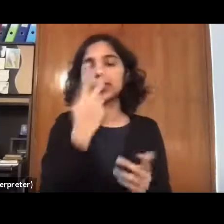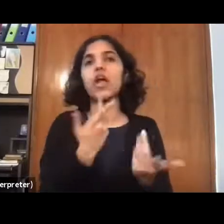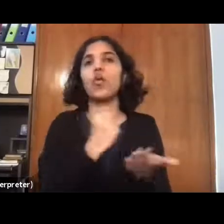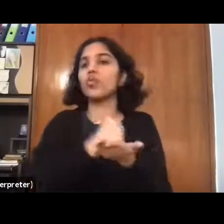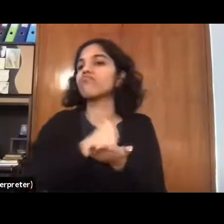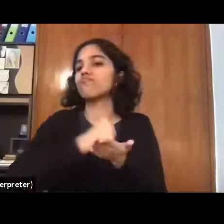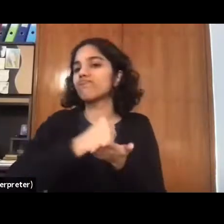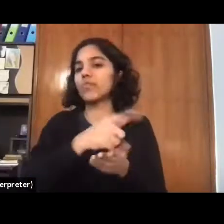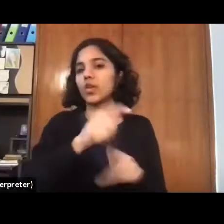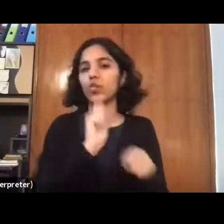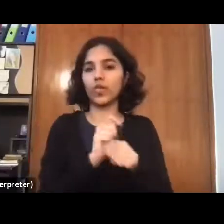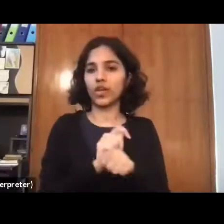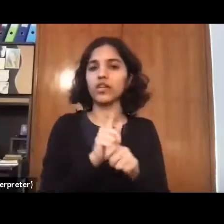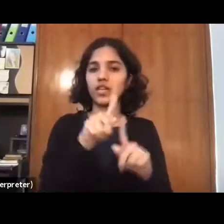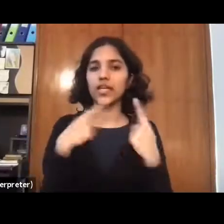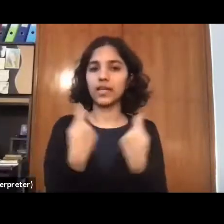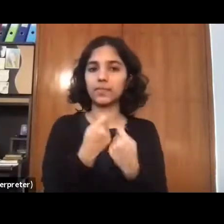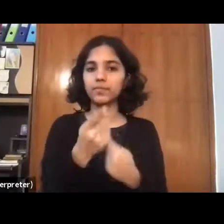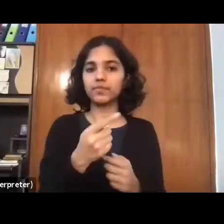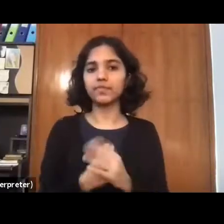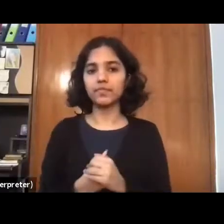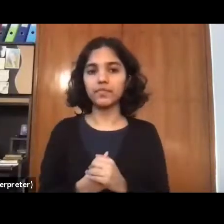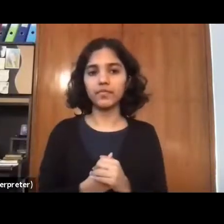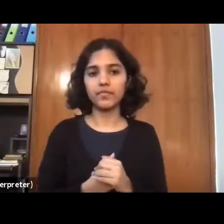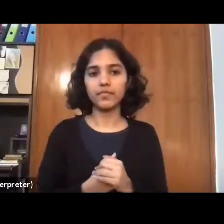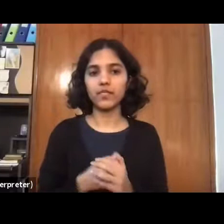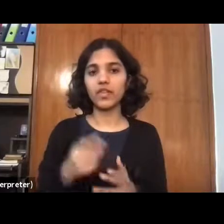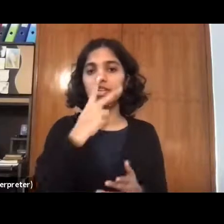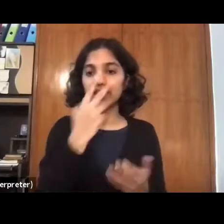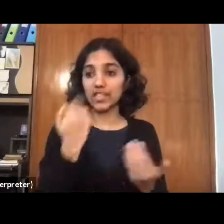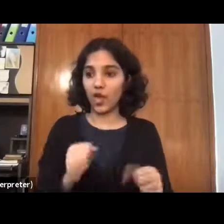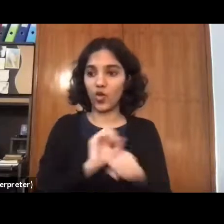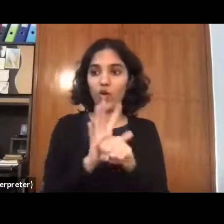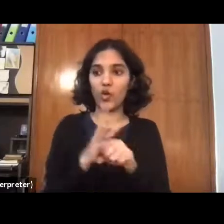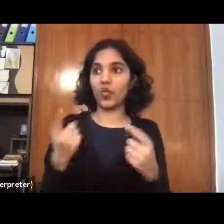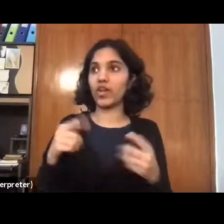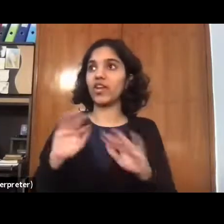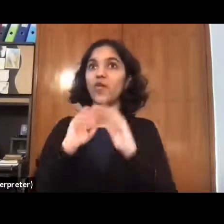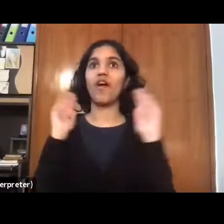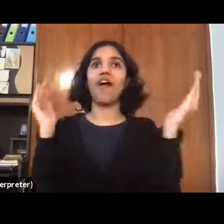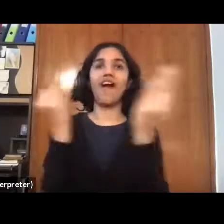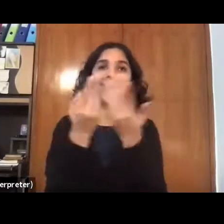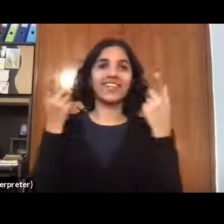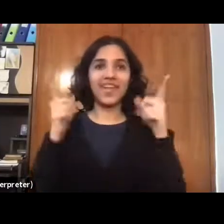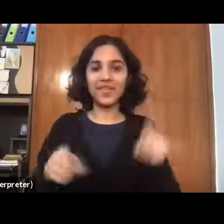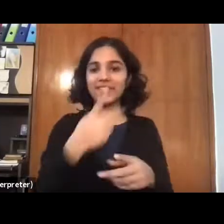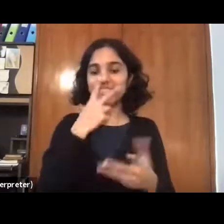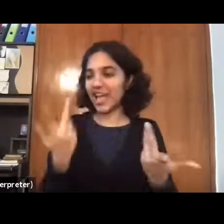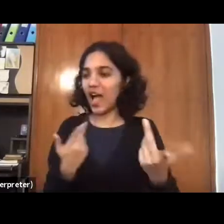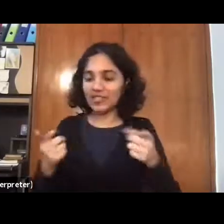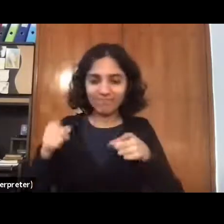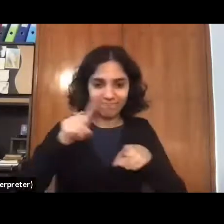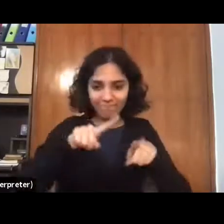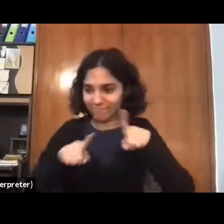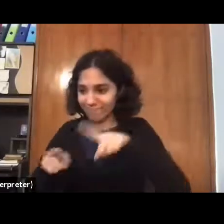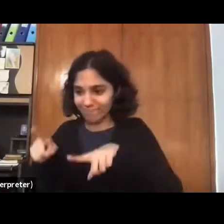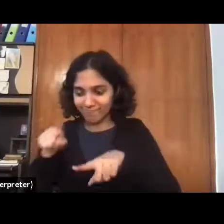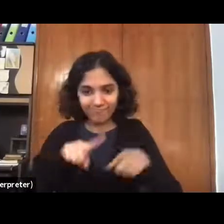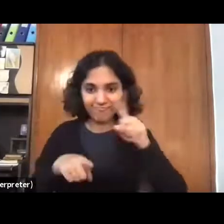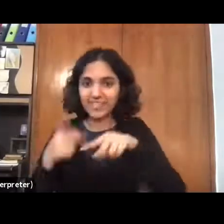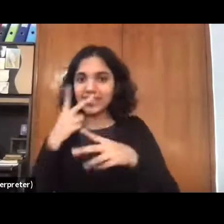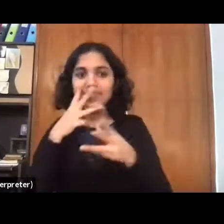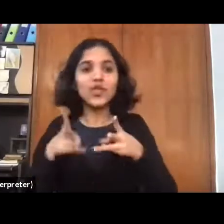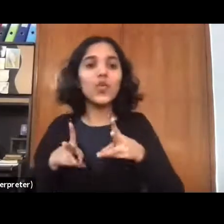So what I can say is, while we are navigating through a COVID-affected world, when we see this paradigm shift in the way